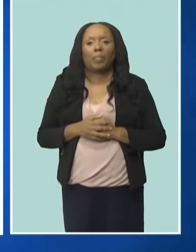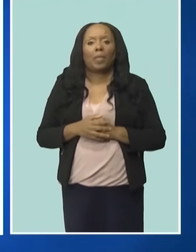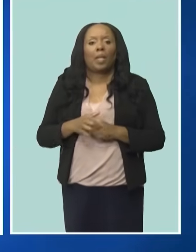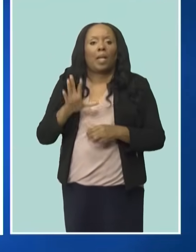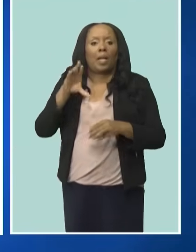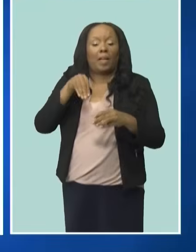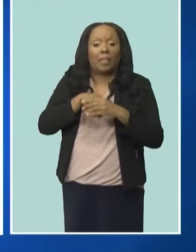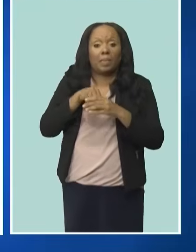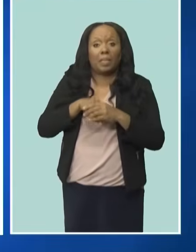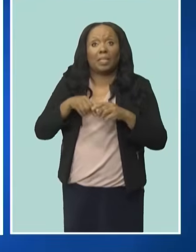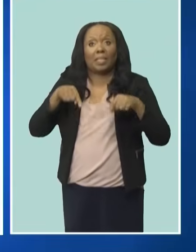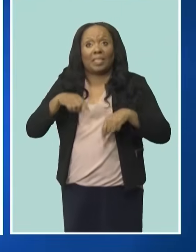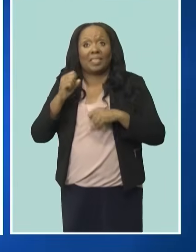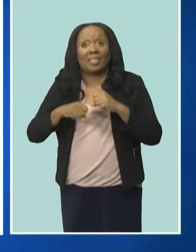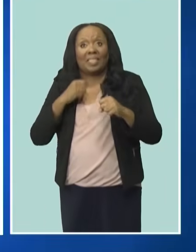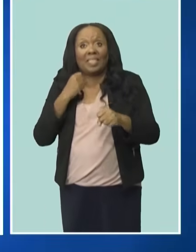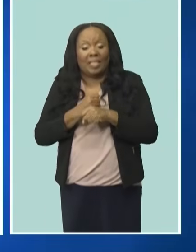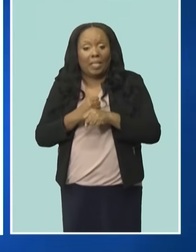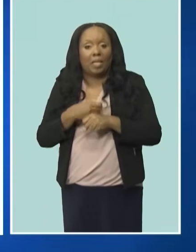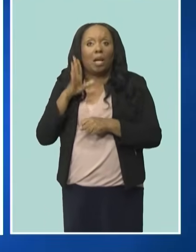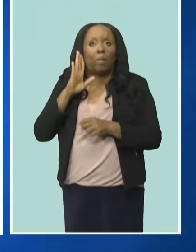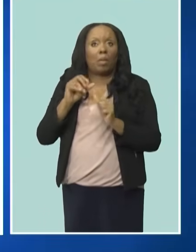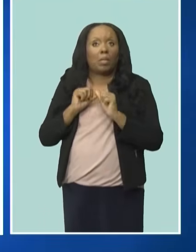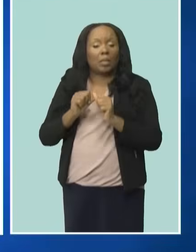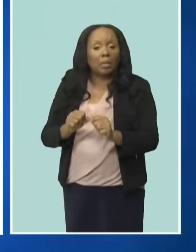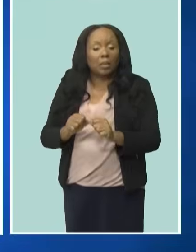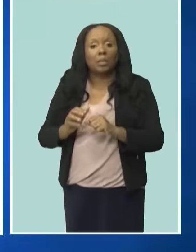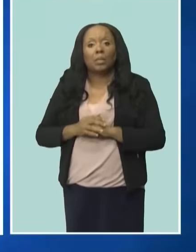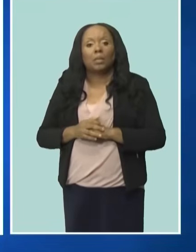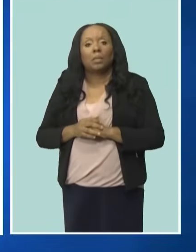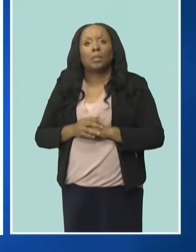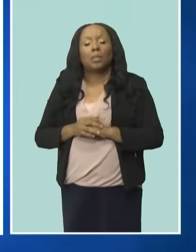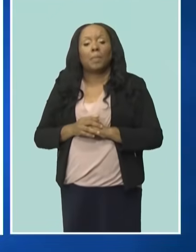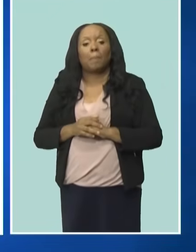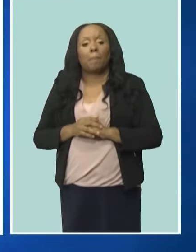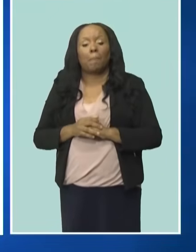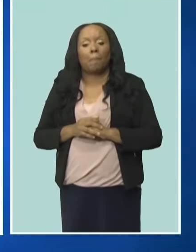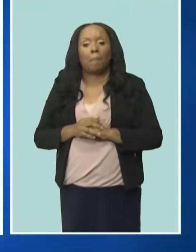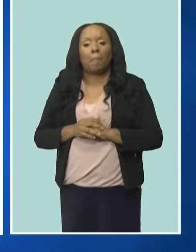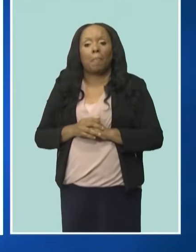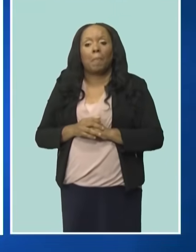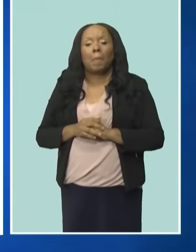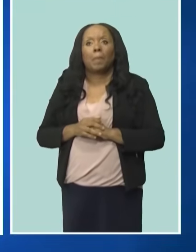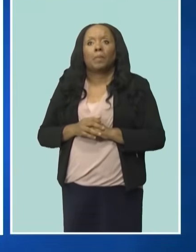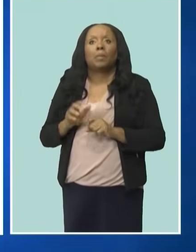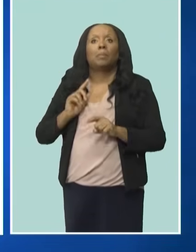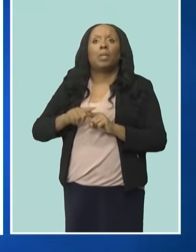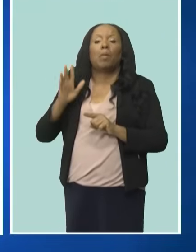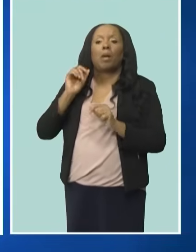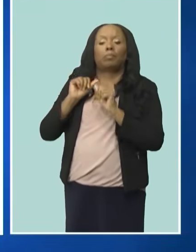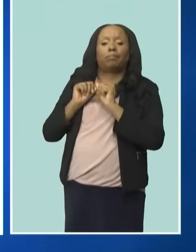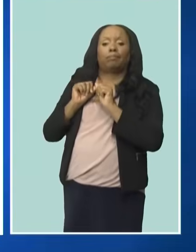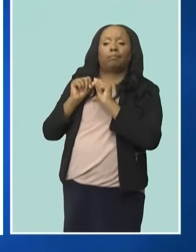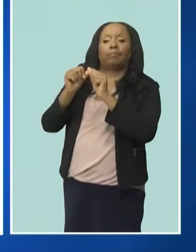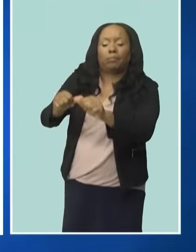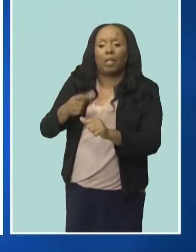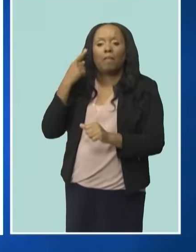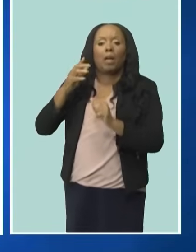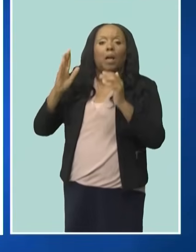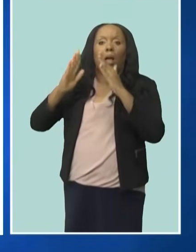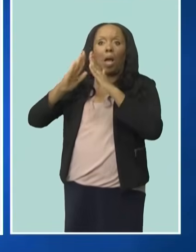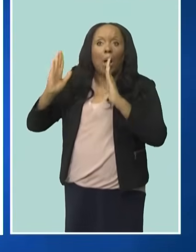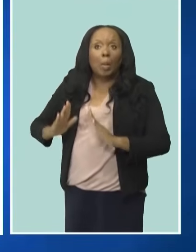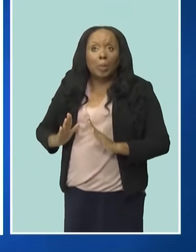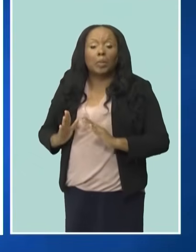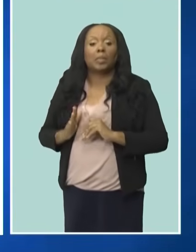this year. This year will continue, but we expect that to continue into the medium term. Infrastructure for housing,